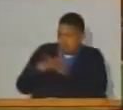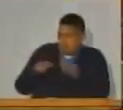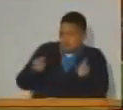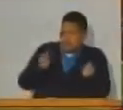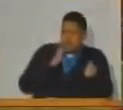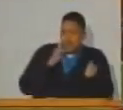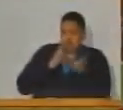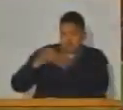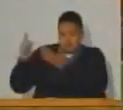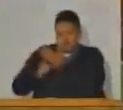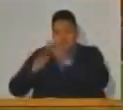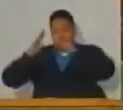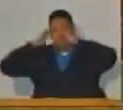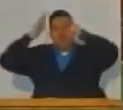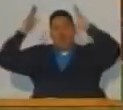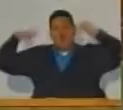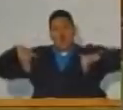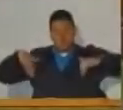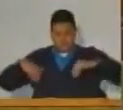Housing.